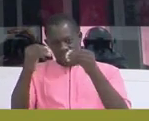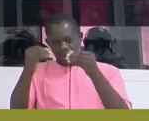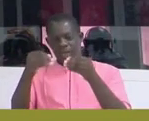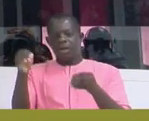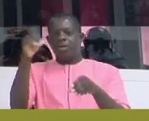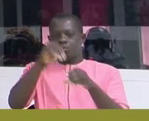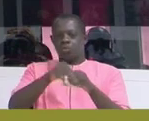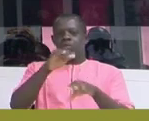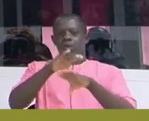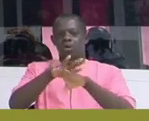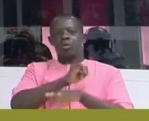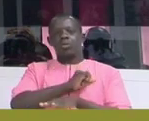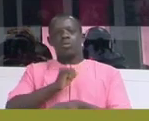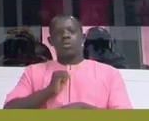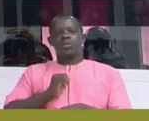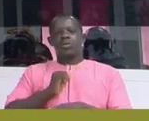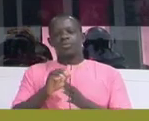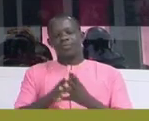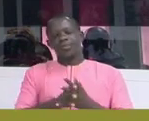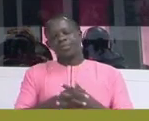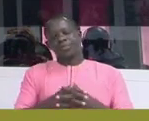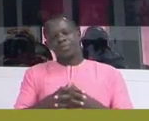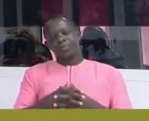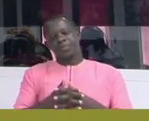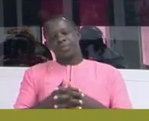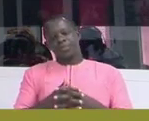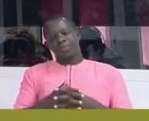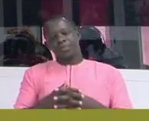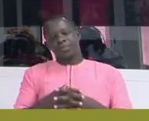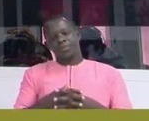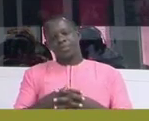morning and for every 10 trips we'll tell to pay in